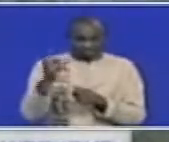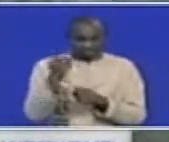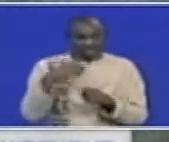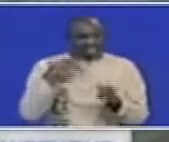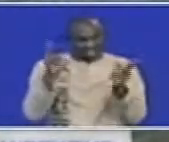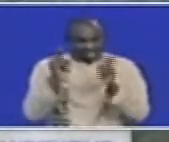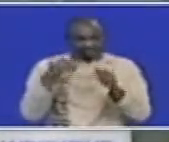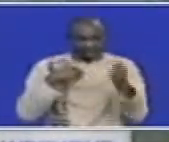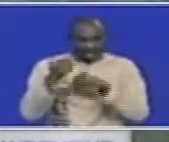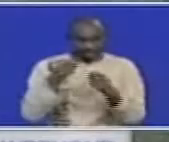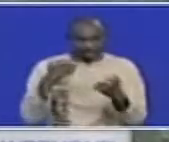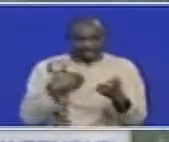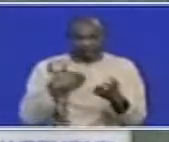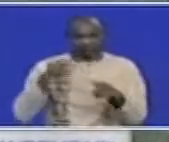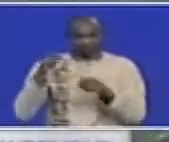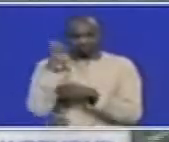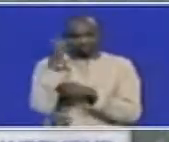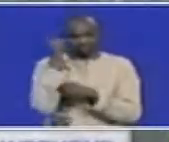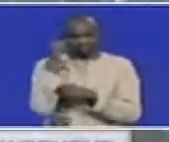action, both in the sky and on land.